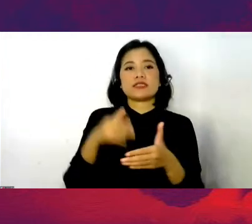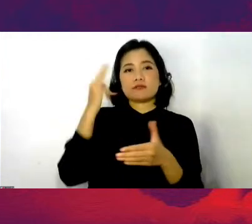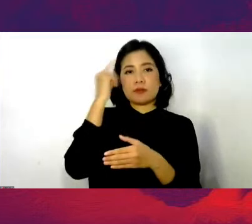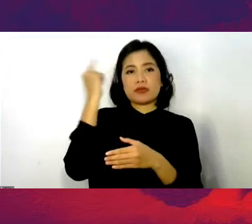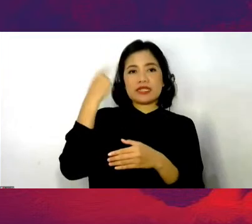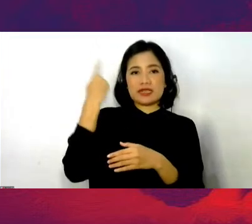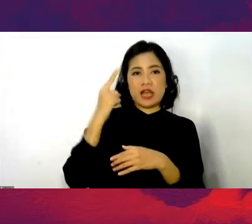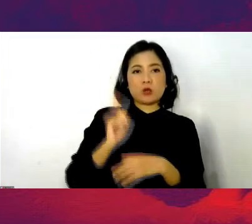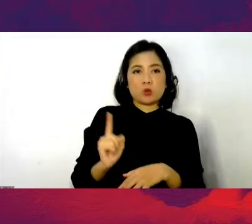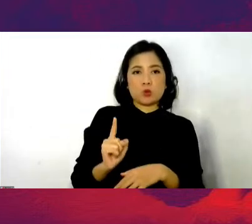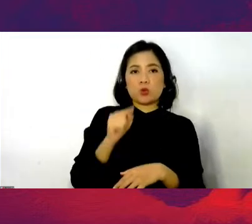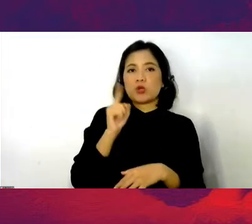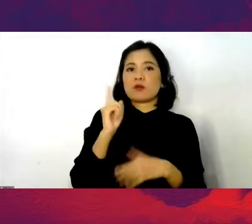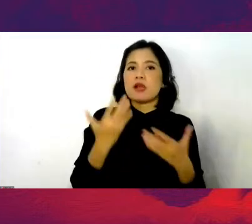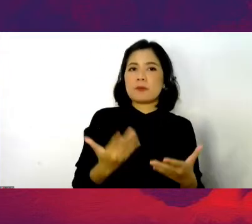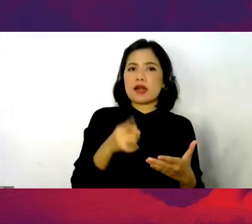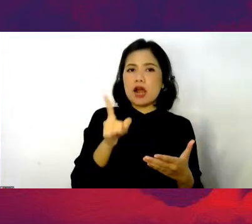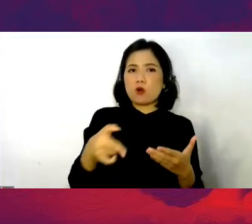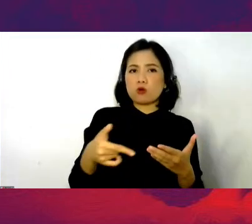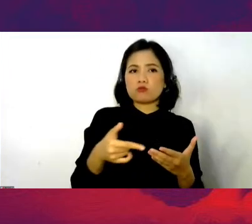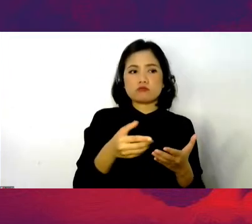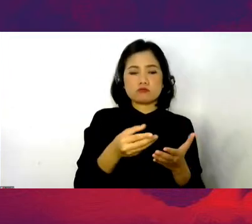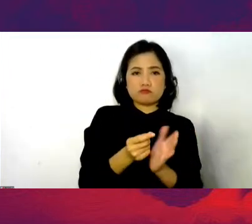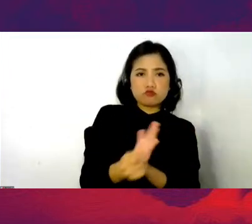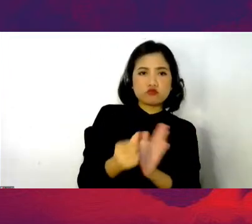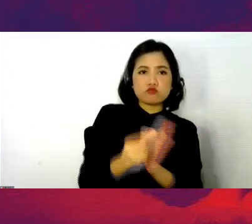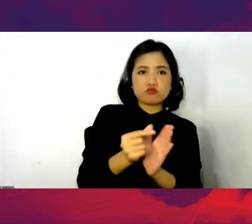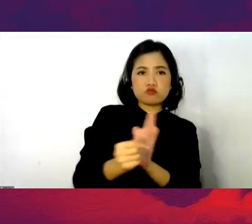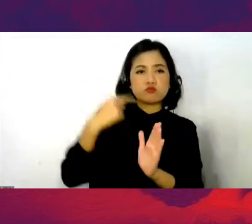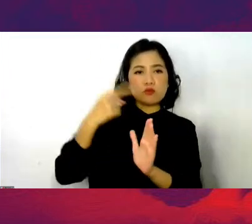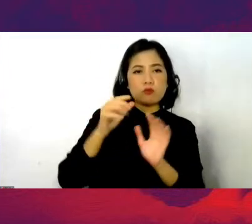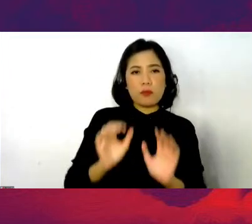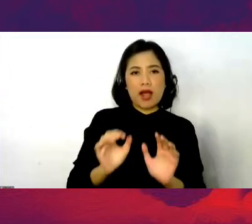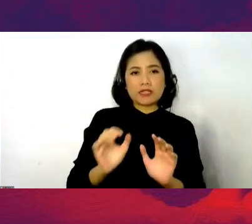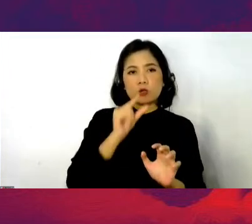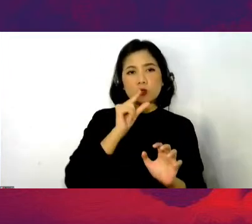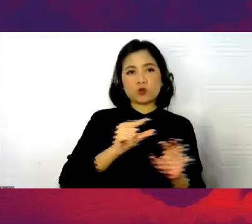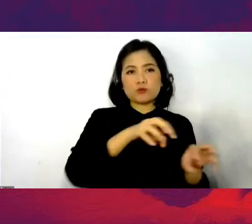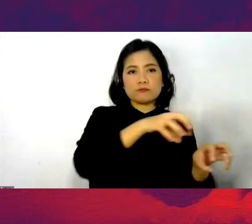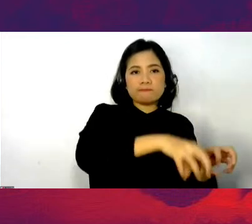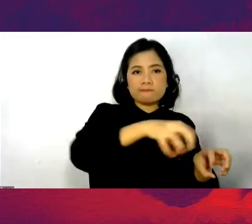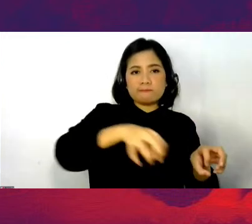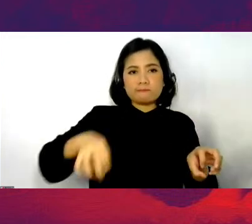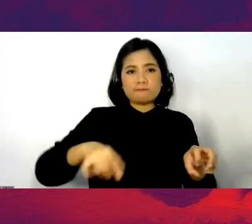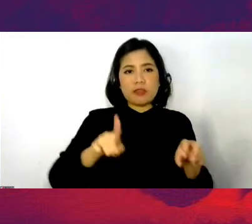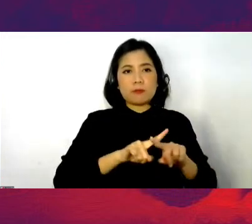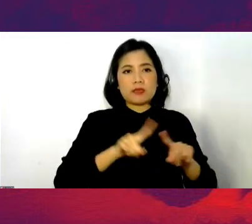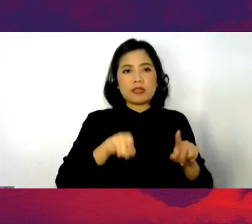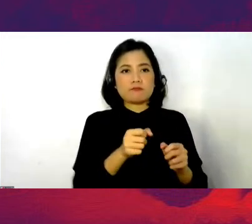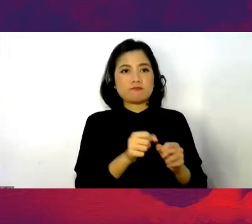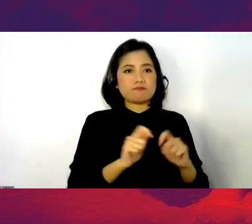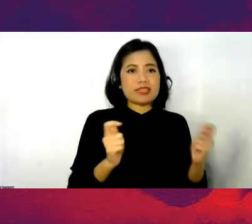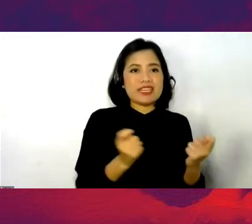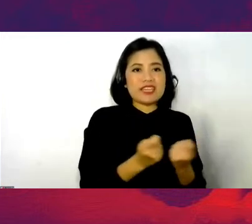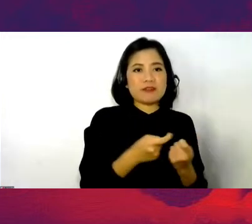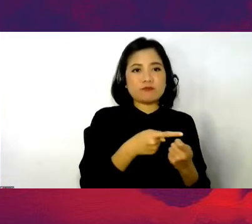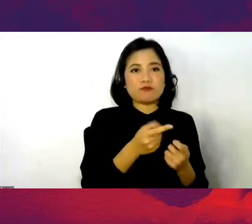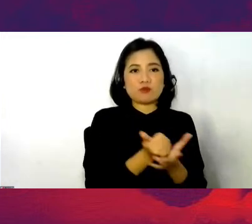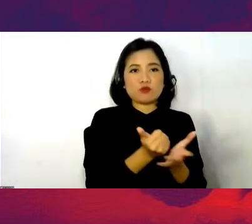when you spend that much money to the region, making sure that the theme of the spending is actually well maintained and